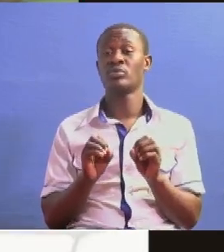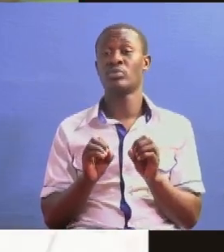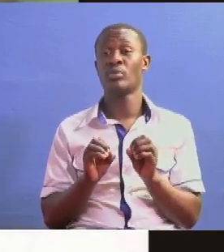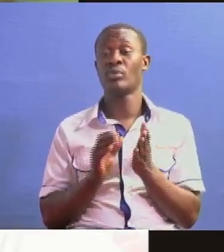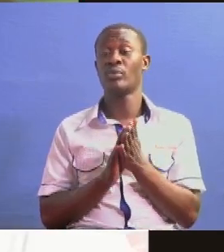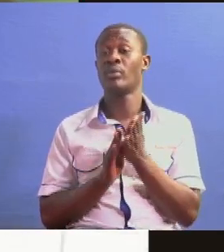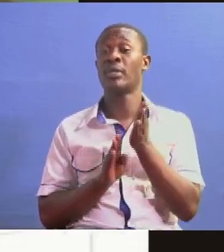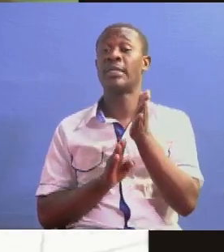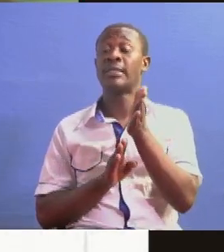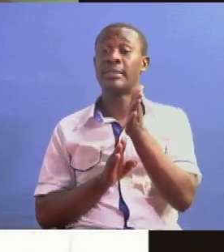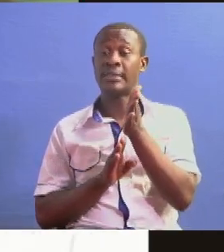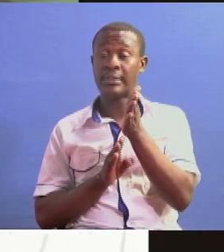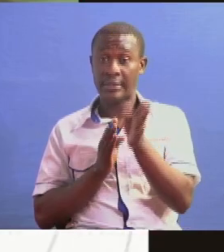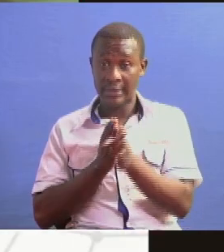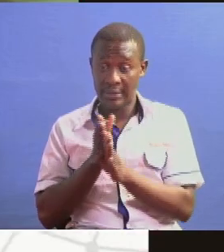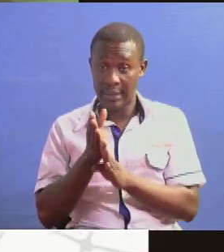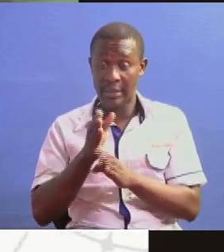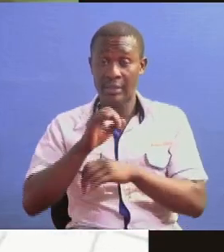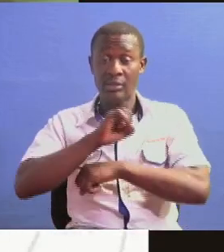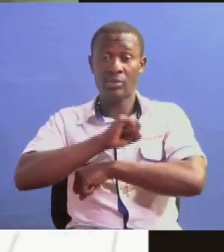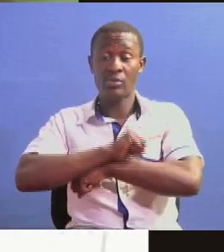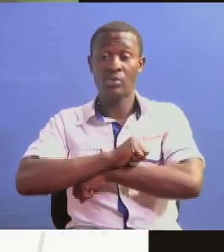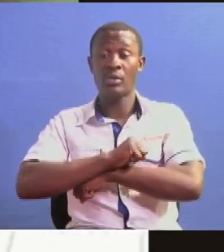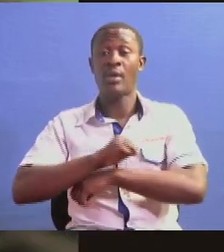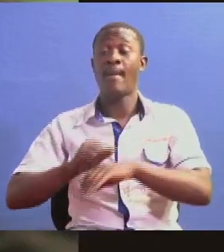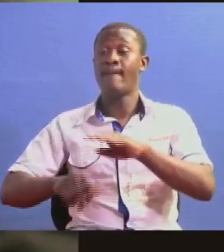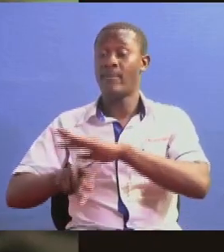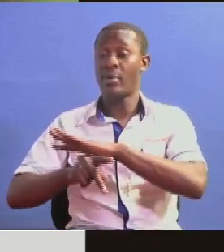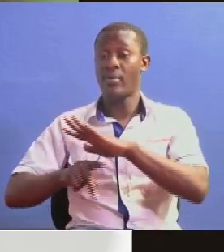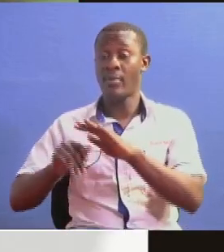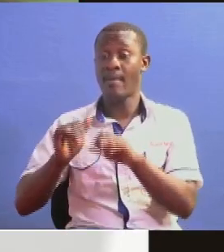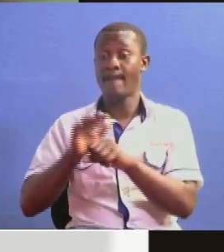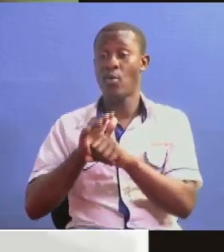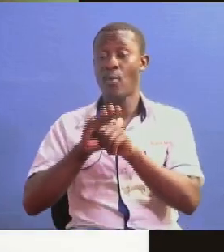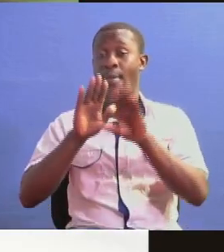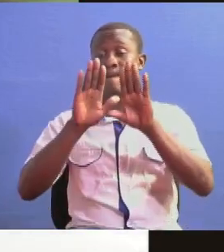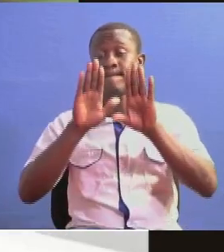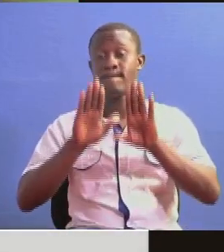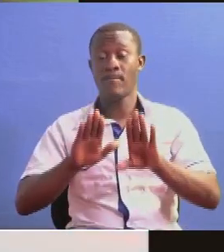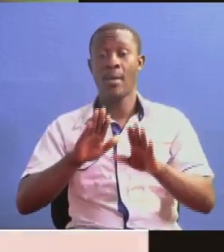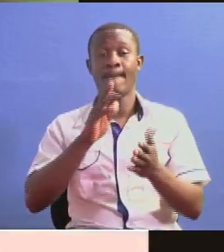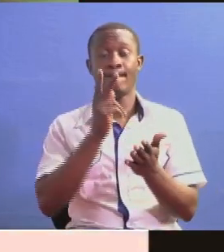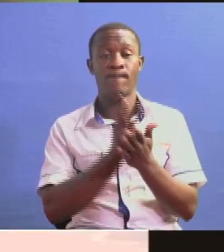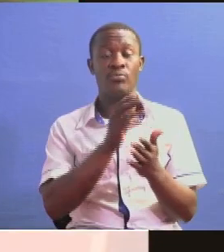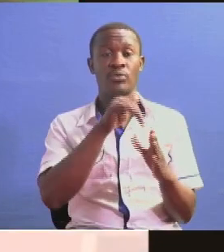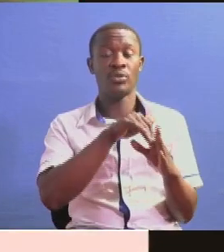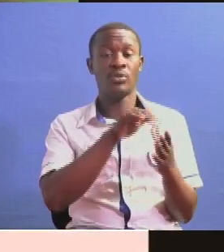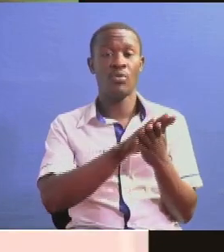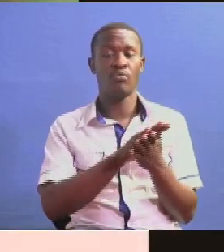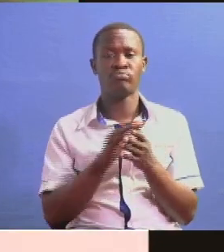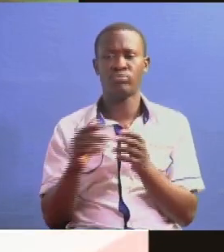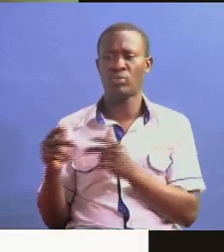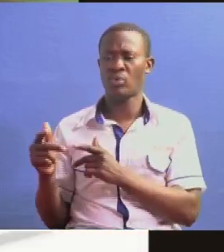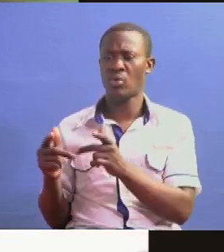school. We have been going from pre-primary gradually like that, and more importantly, putting into